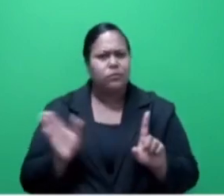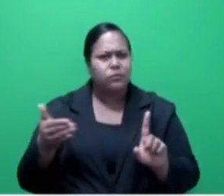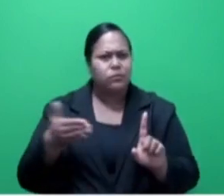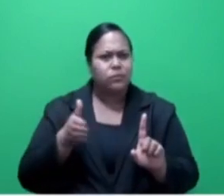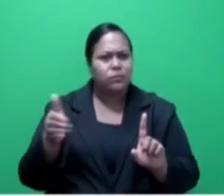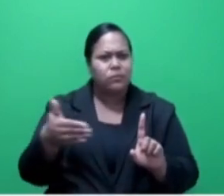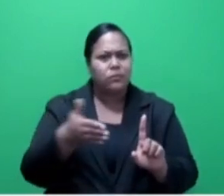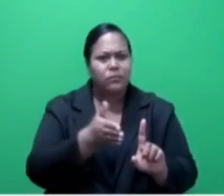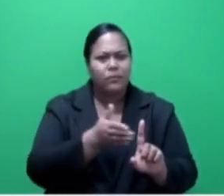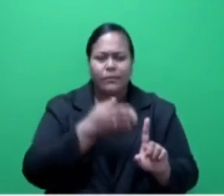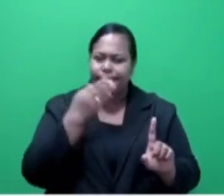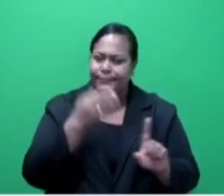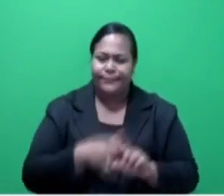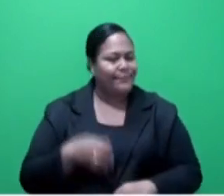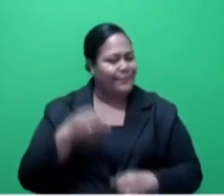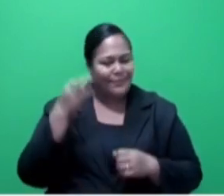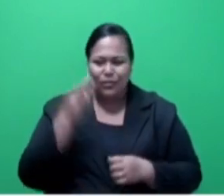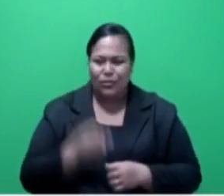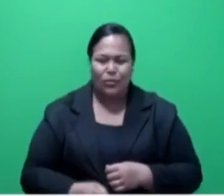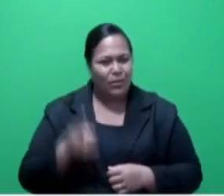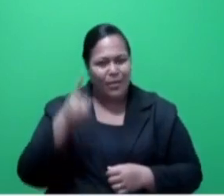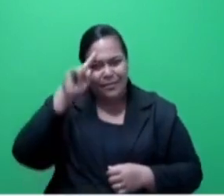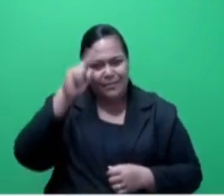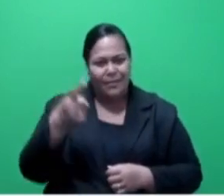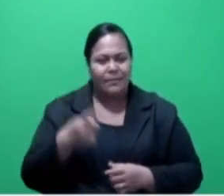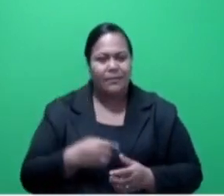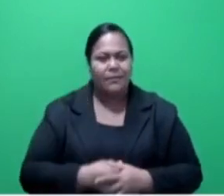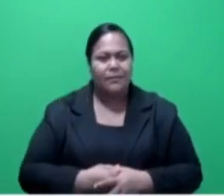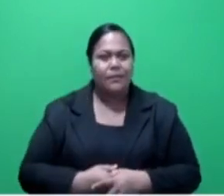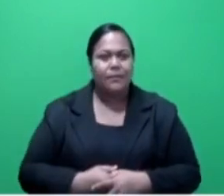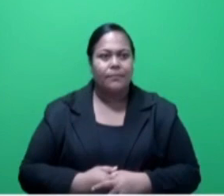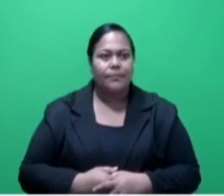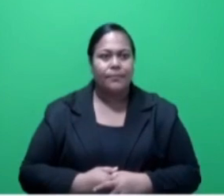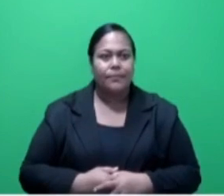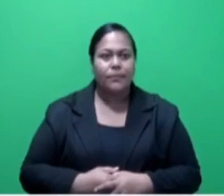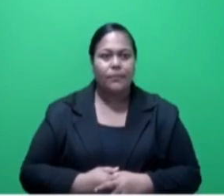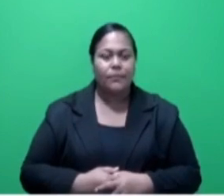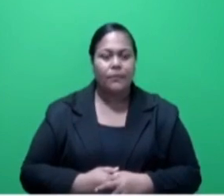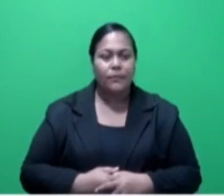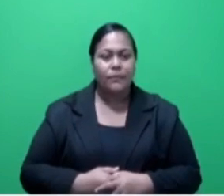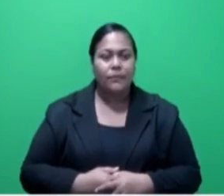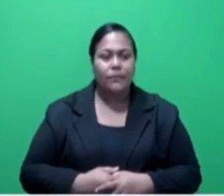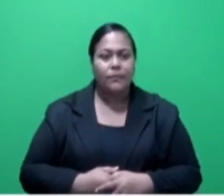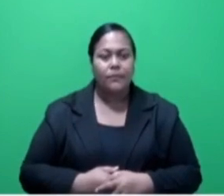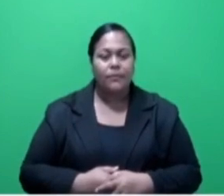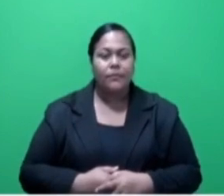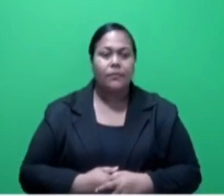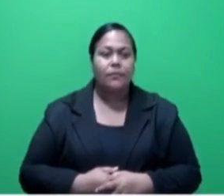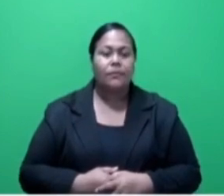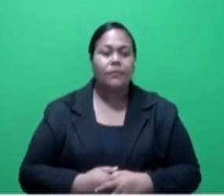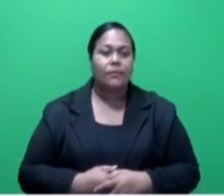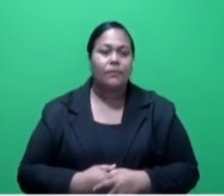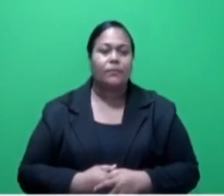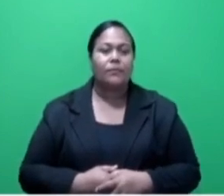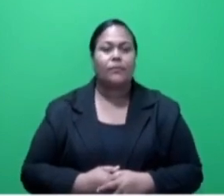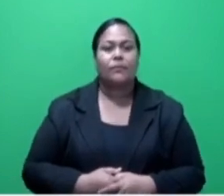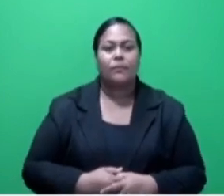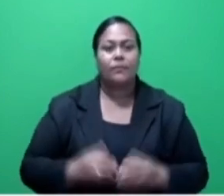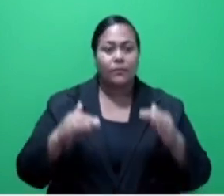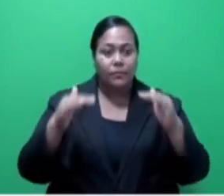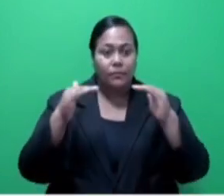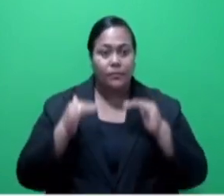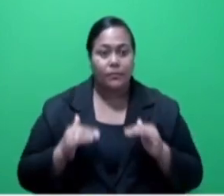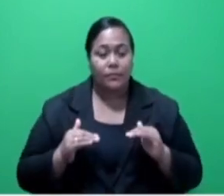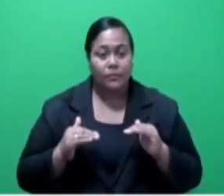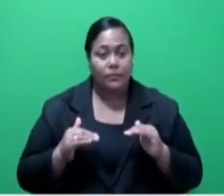these narratives that actually don't make sense, nor they're half-baked truths. Mr. Speaker, sir, the other point that I'd also like to